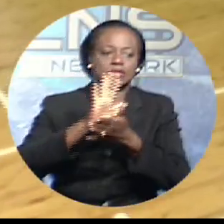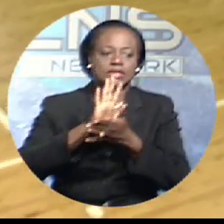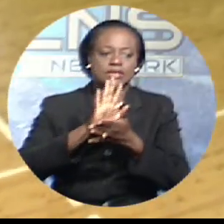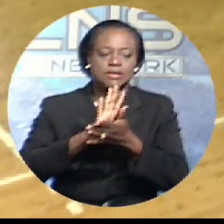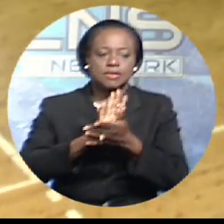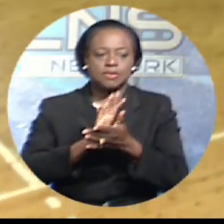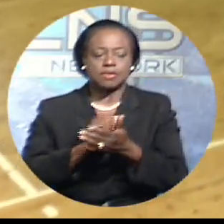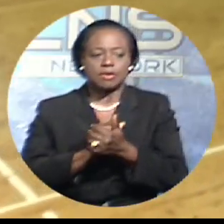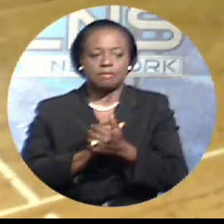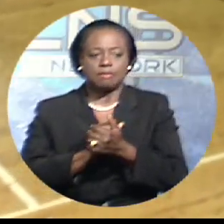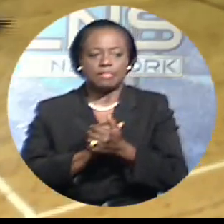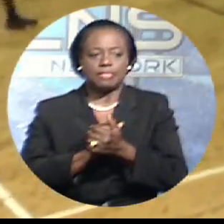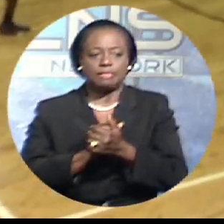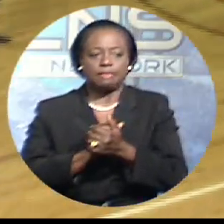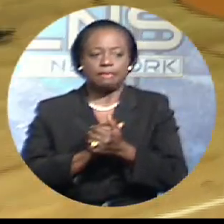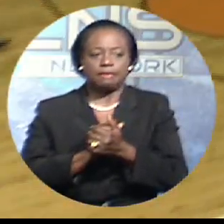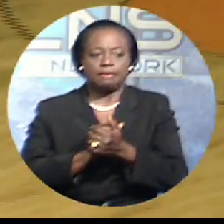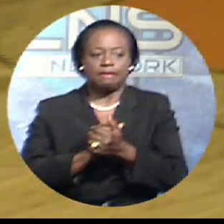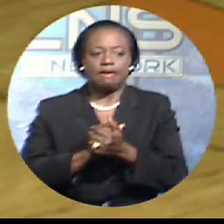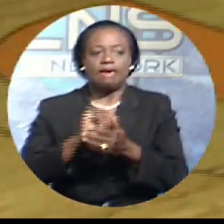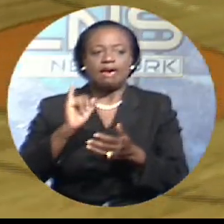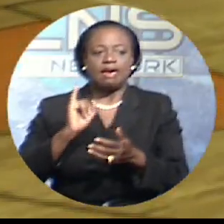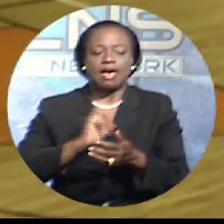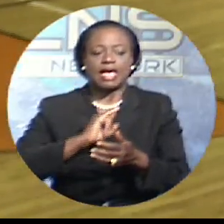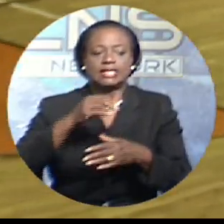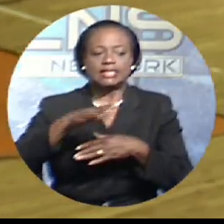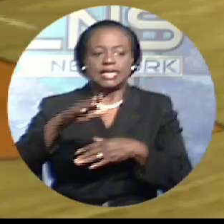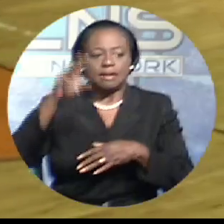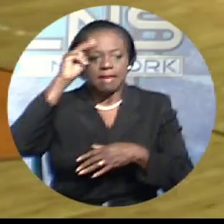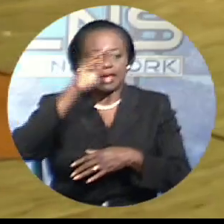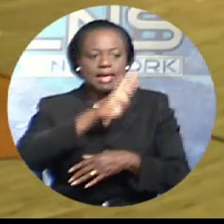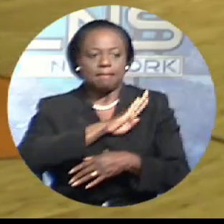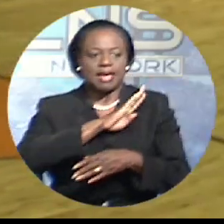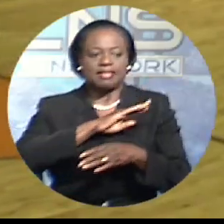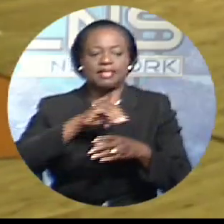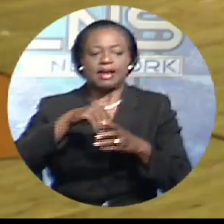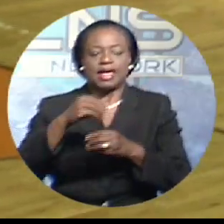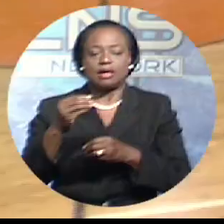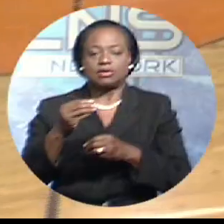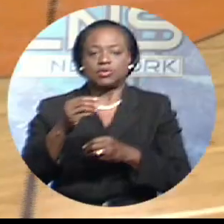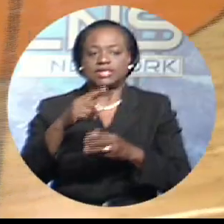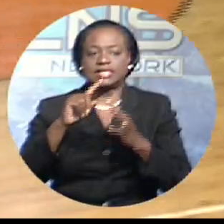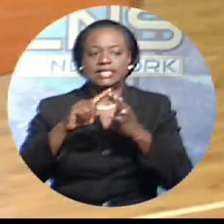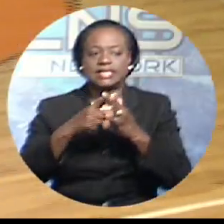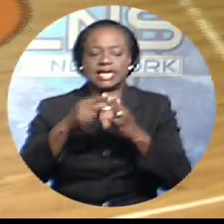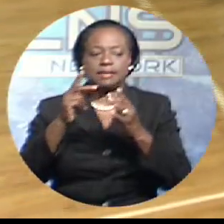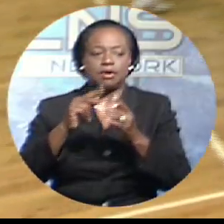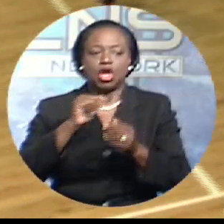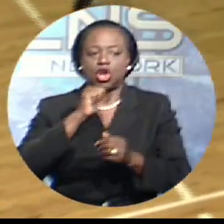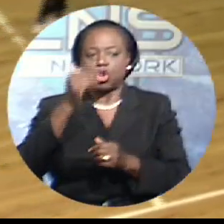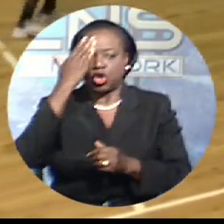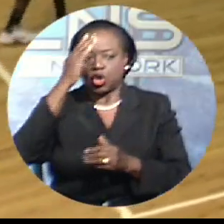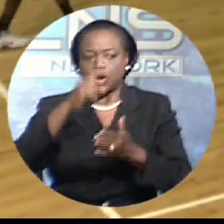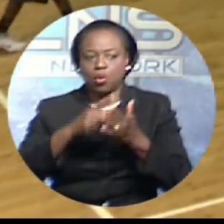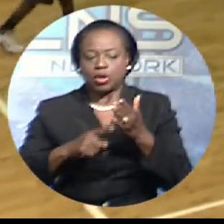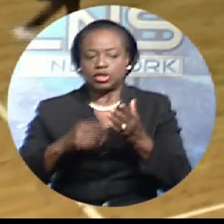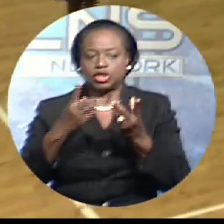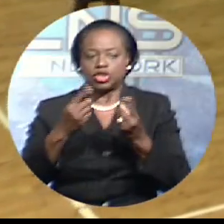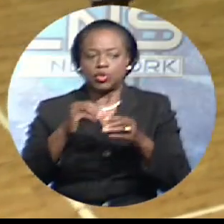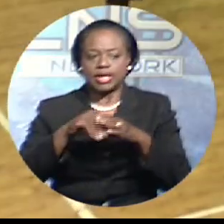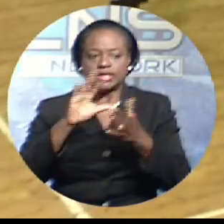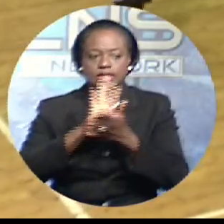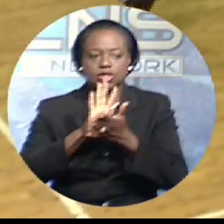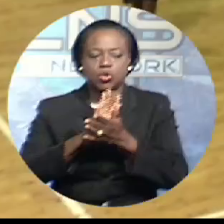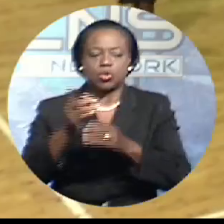you look at it, I said Mikey Badlow, who's your starting point guard out of this game because of not doing what he's supposed to do in school today. Then